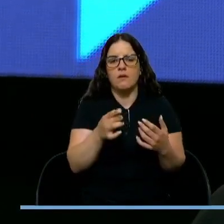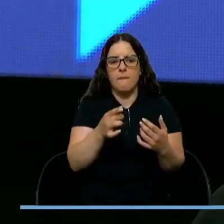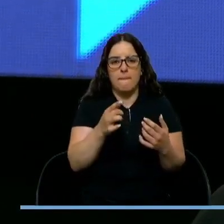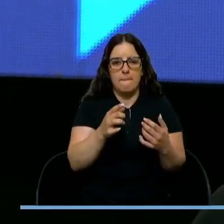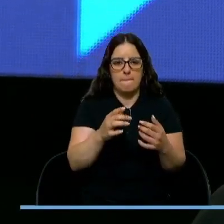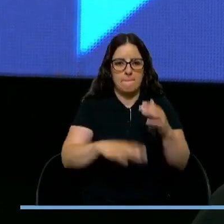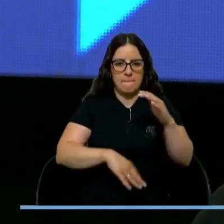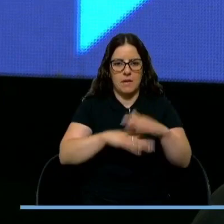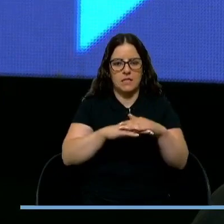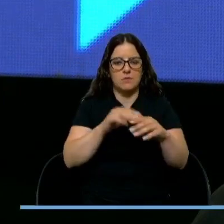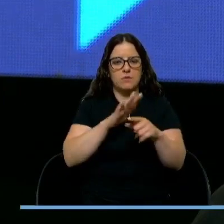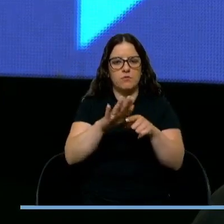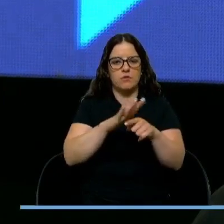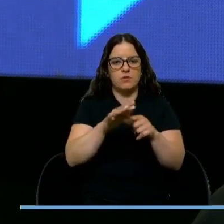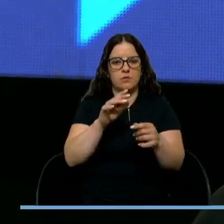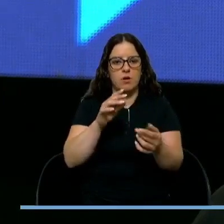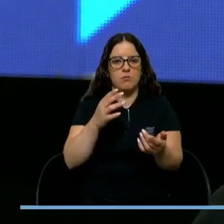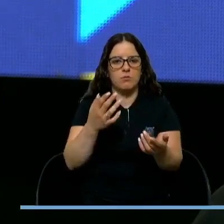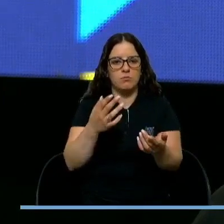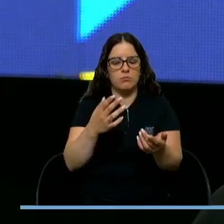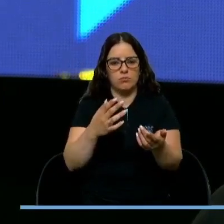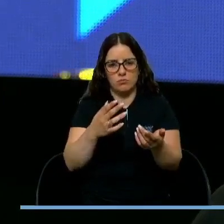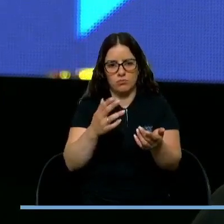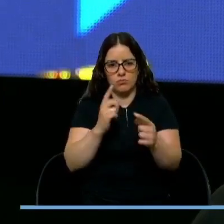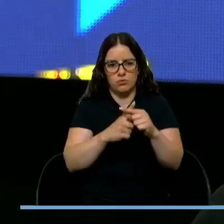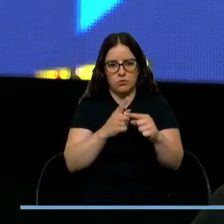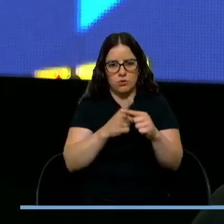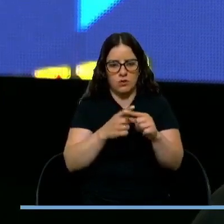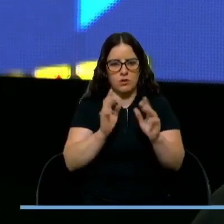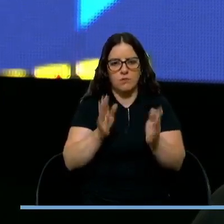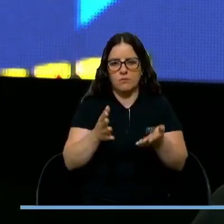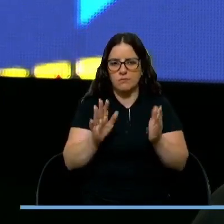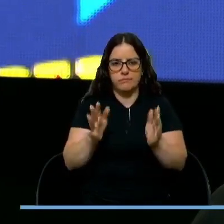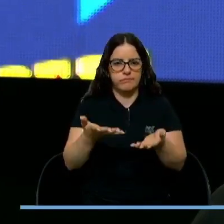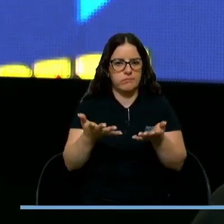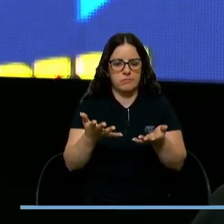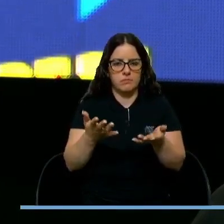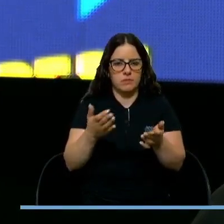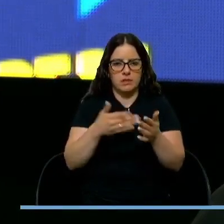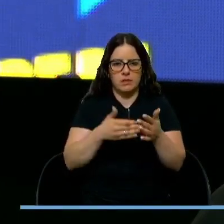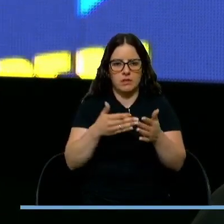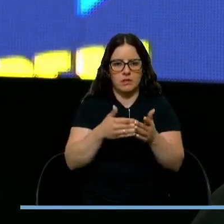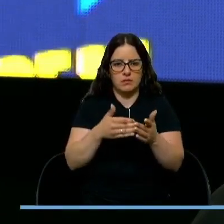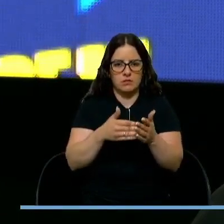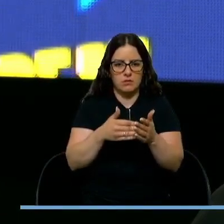maximize, optimize the positive impact. And this is what we're doing with our customers